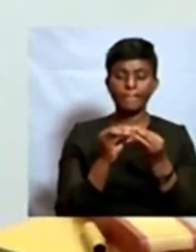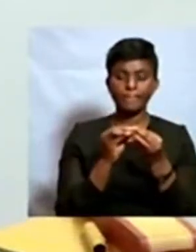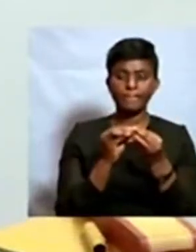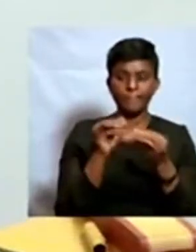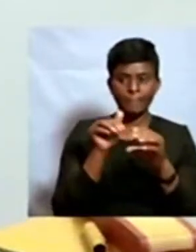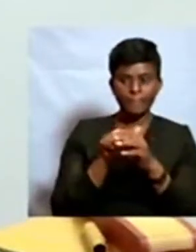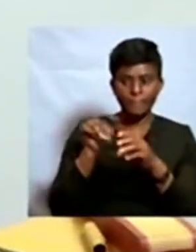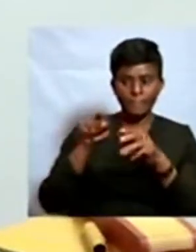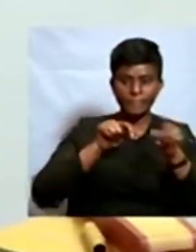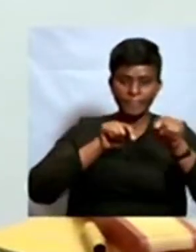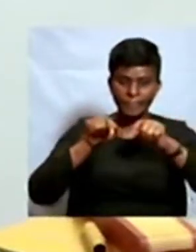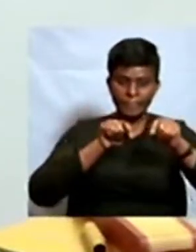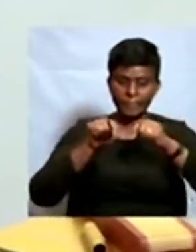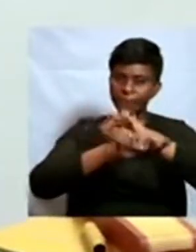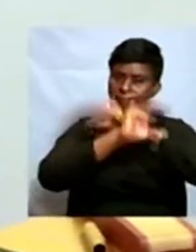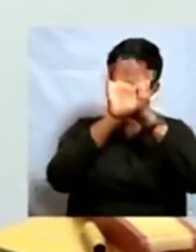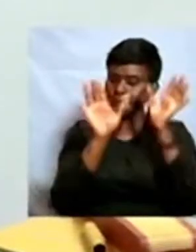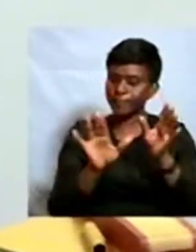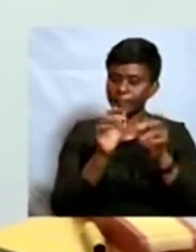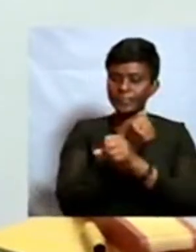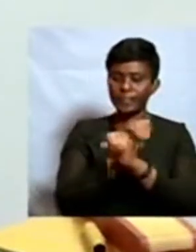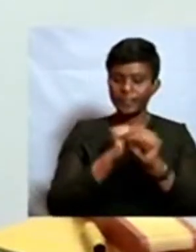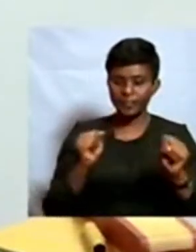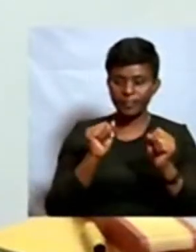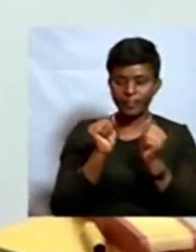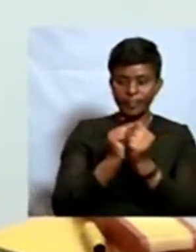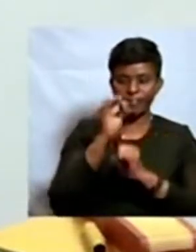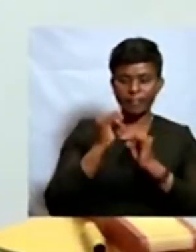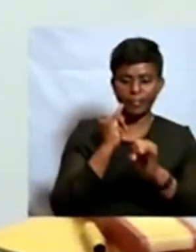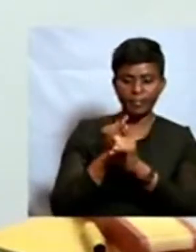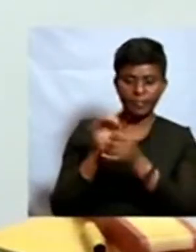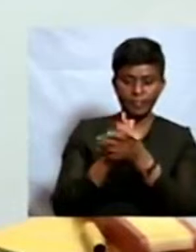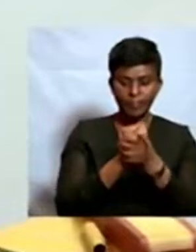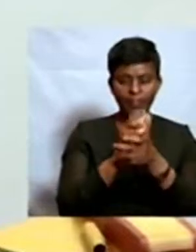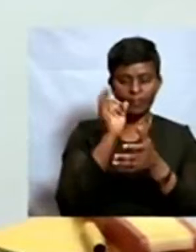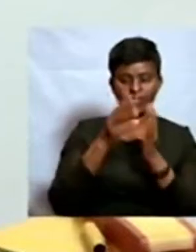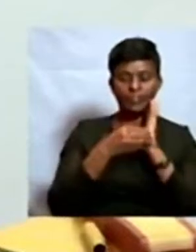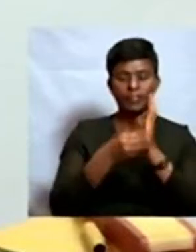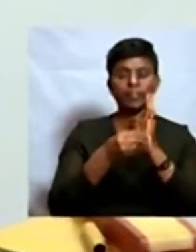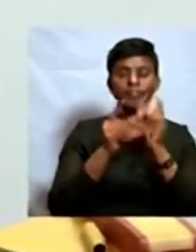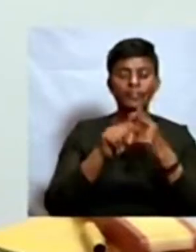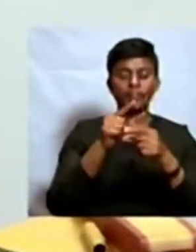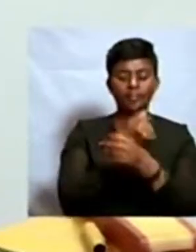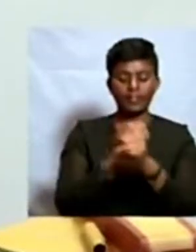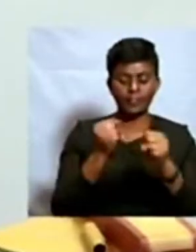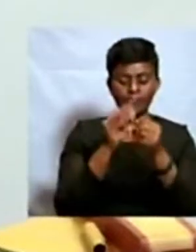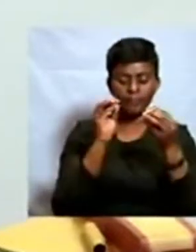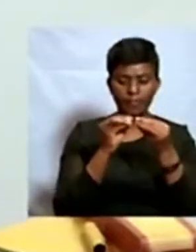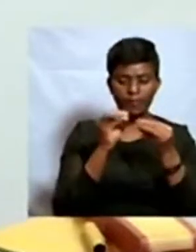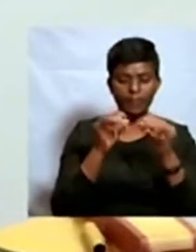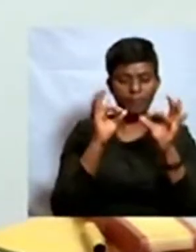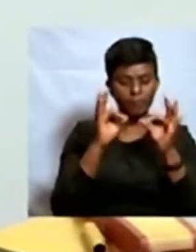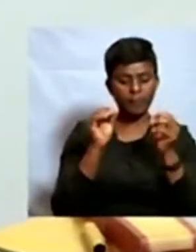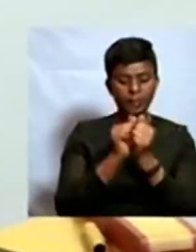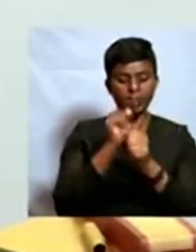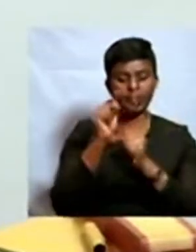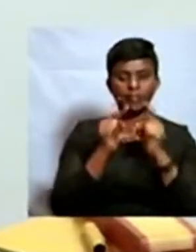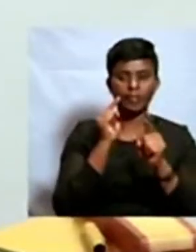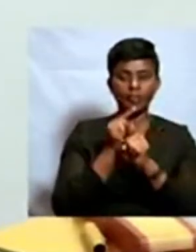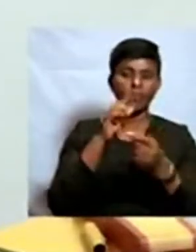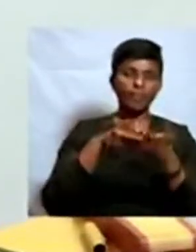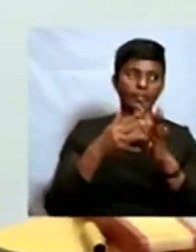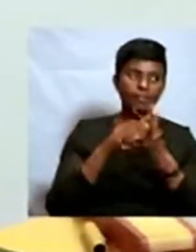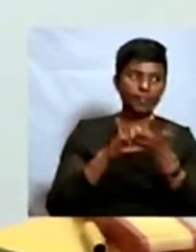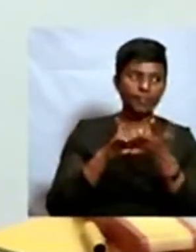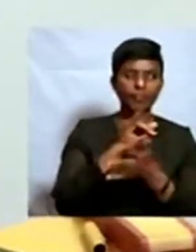in regulatory clarity, safety oversight, and international cooperation will lead to a safer, more efficient, and globally integrated